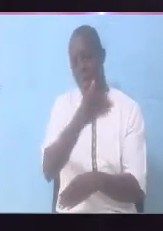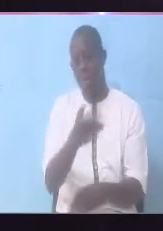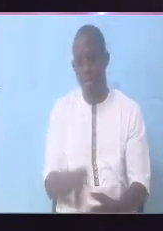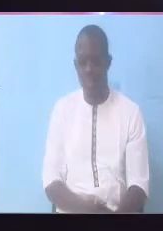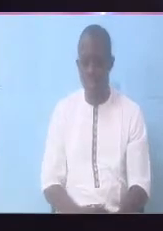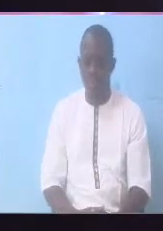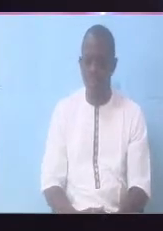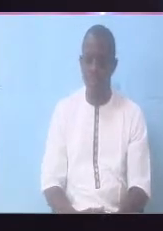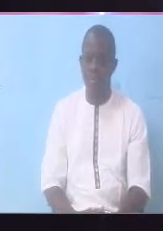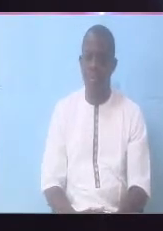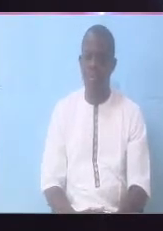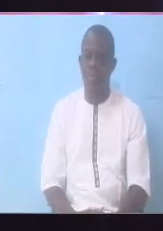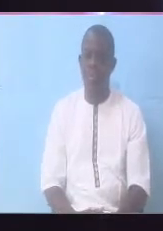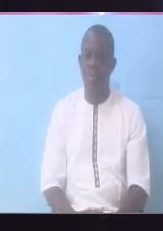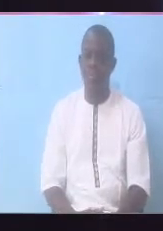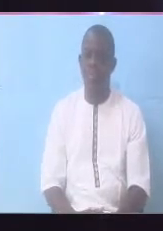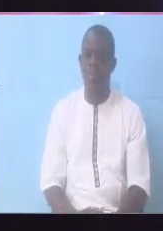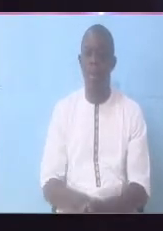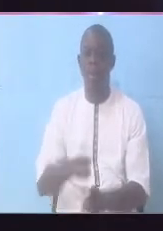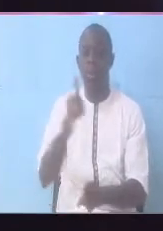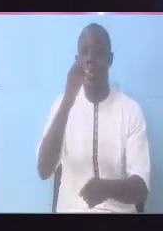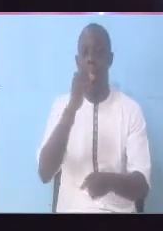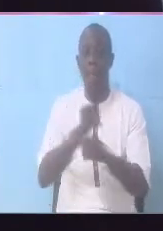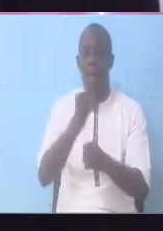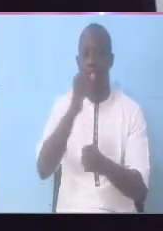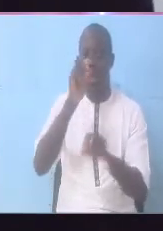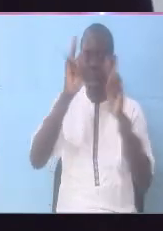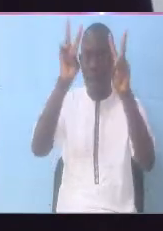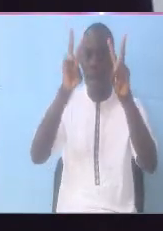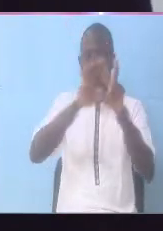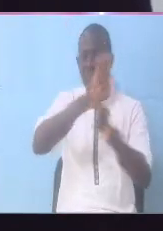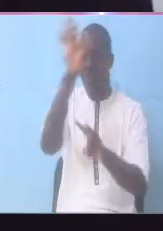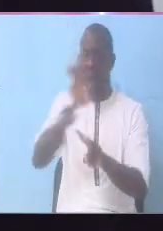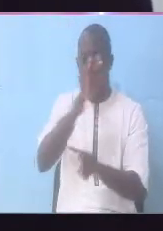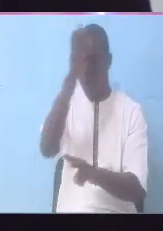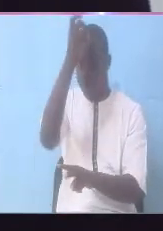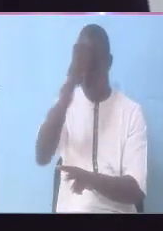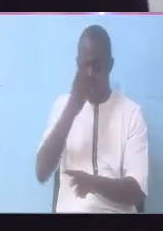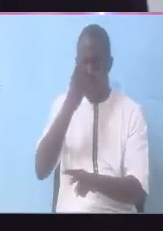So, and then this made Yajame very, very angry.